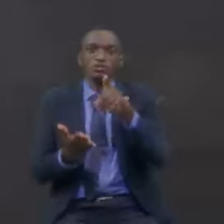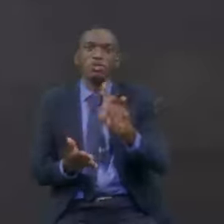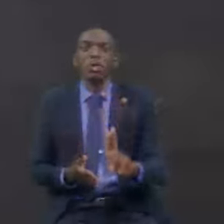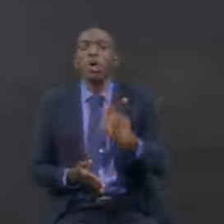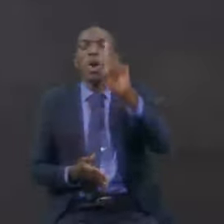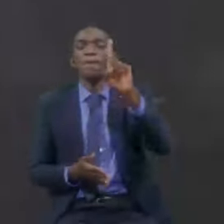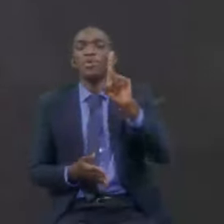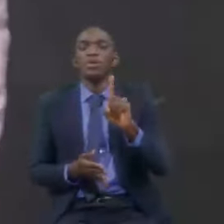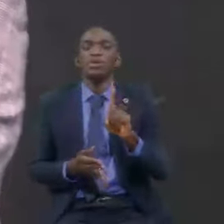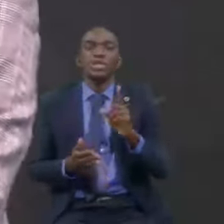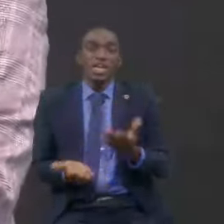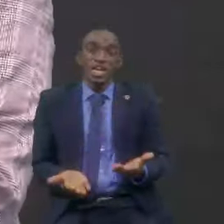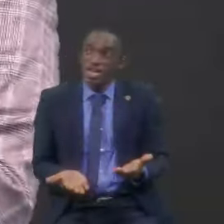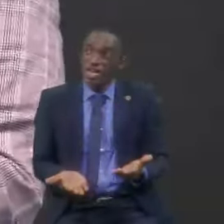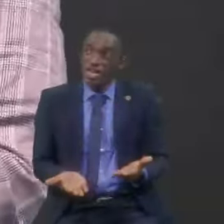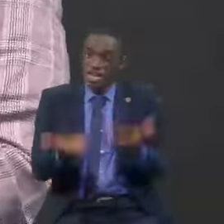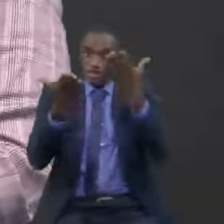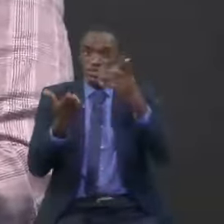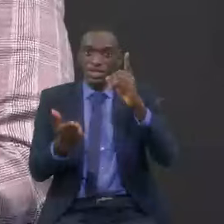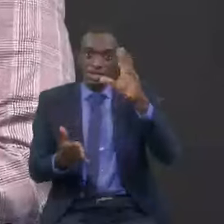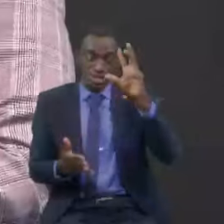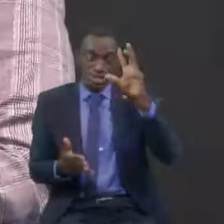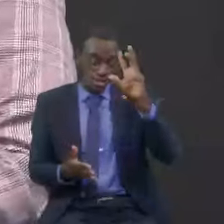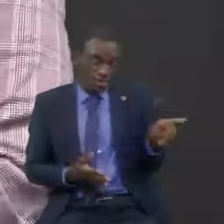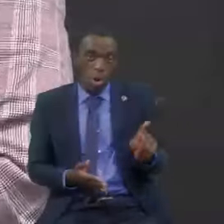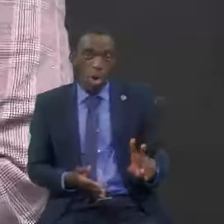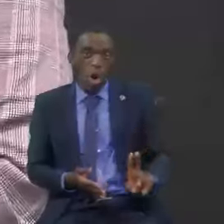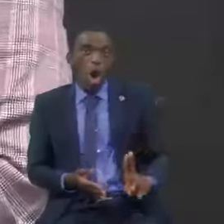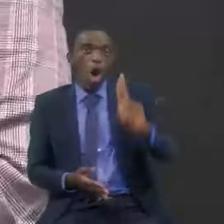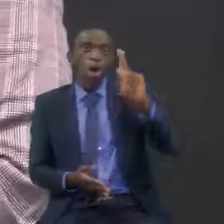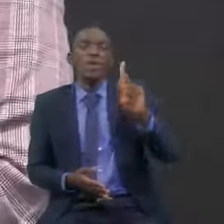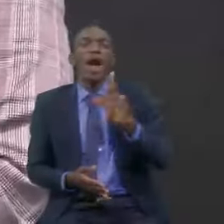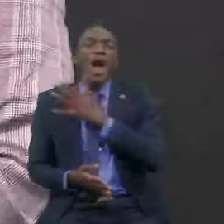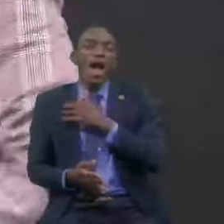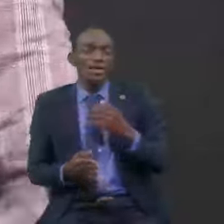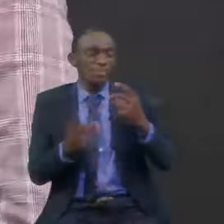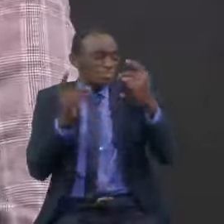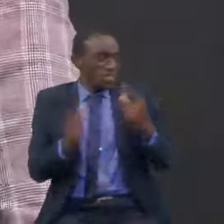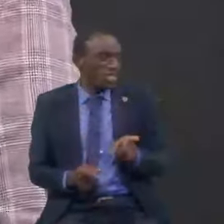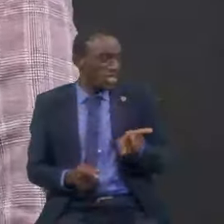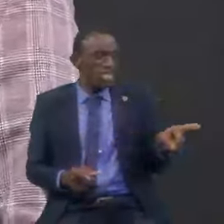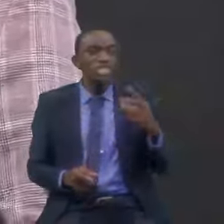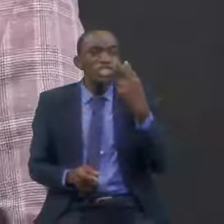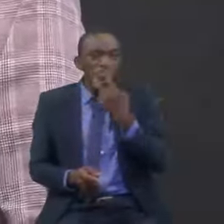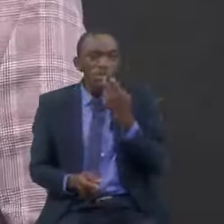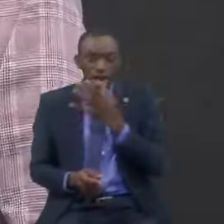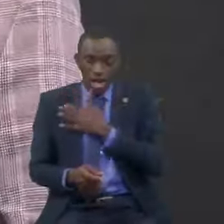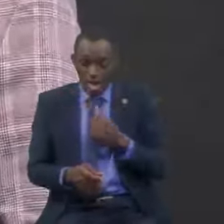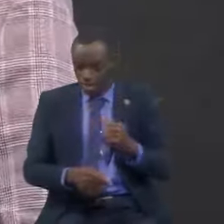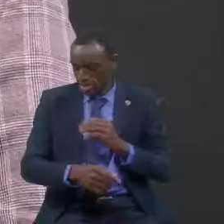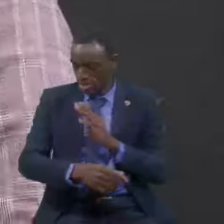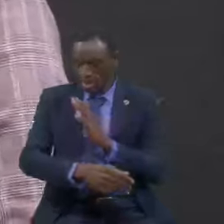and immediately his feet and ankle bones received strength tonight.